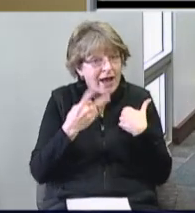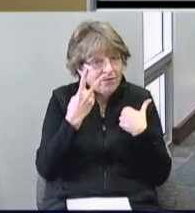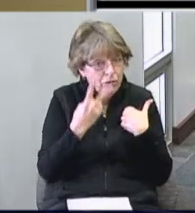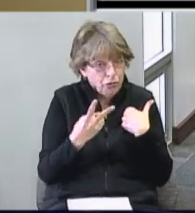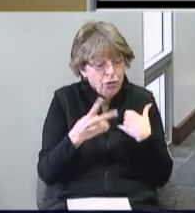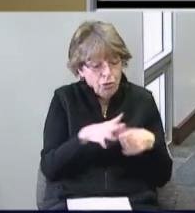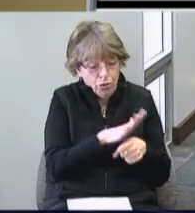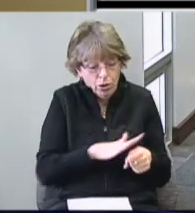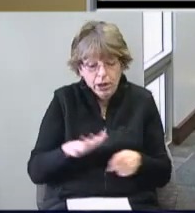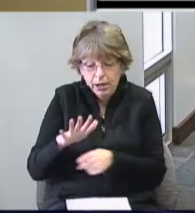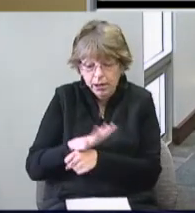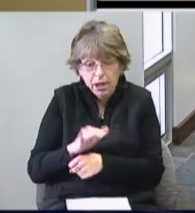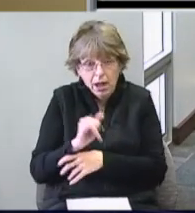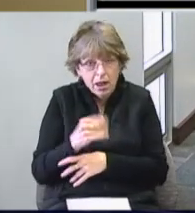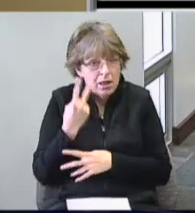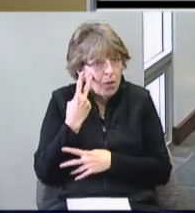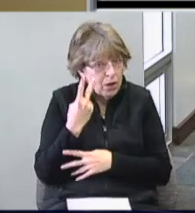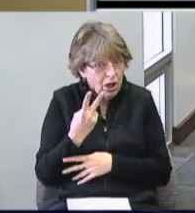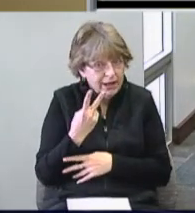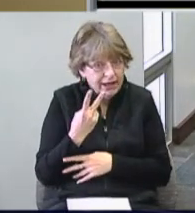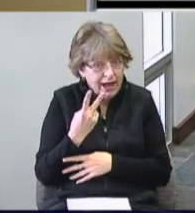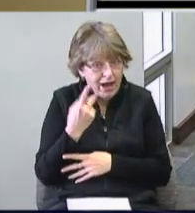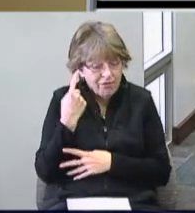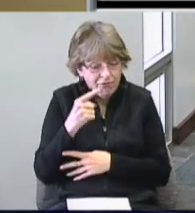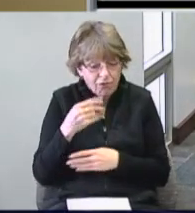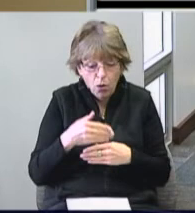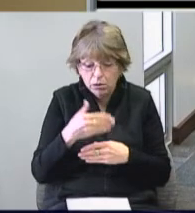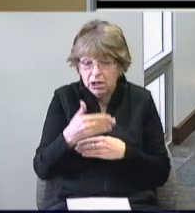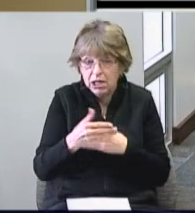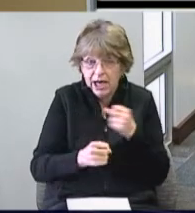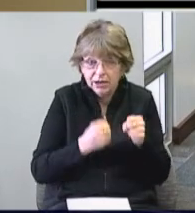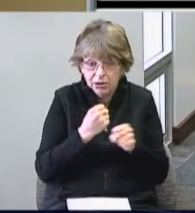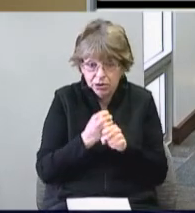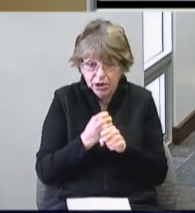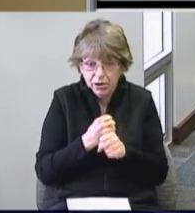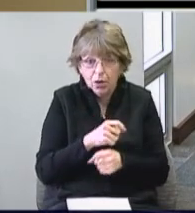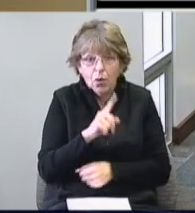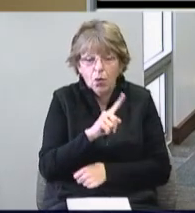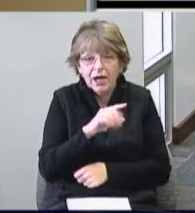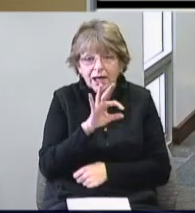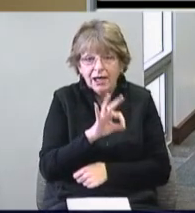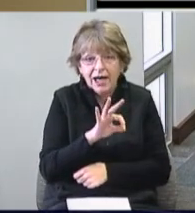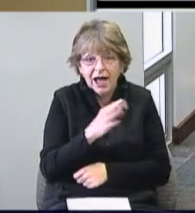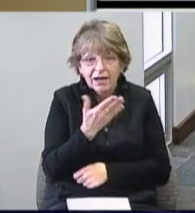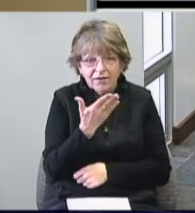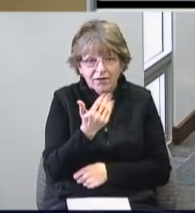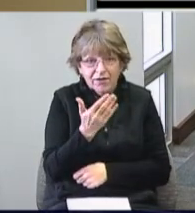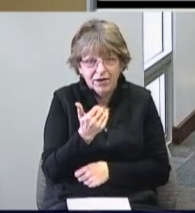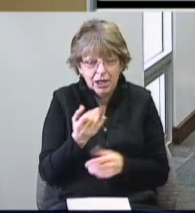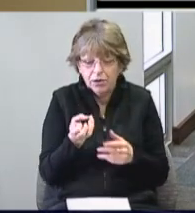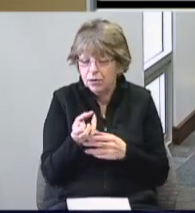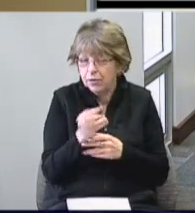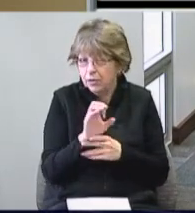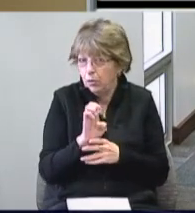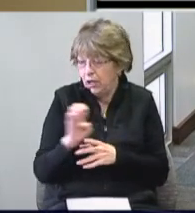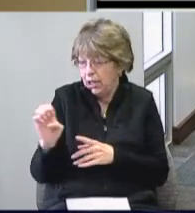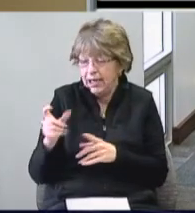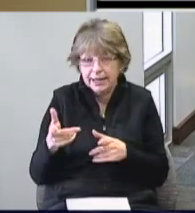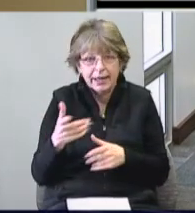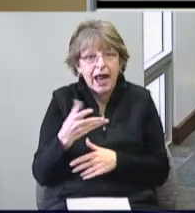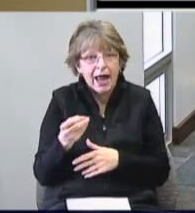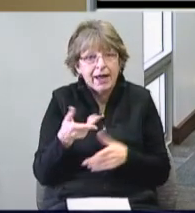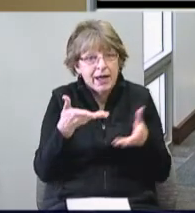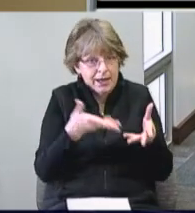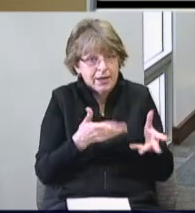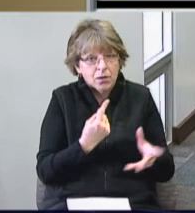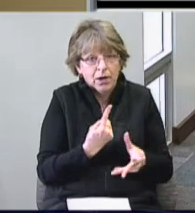were looking at for this next year and putting infill houses on, one at 915, a little bit farther to the east, and this one. As it